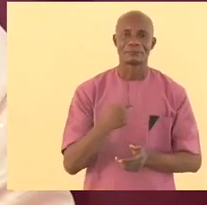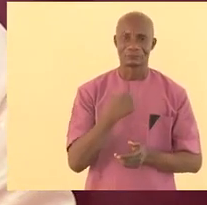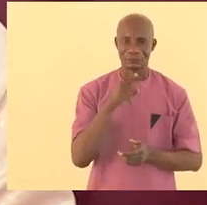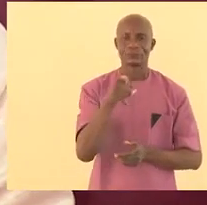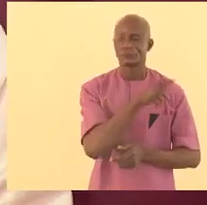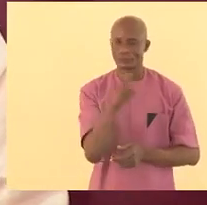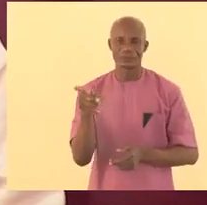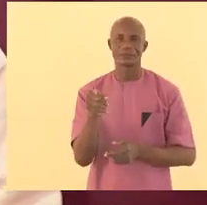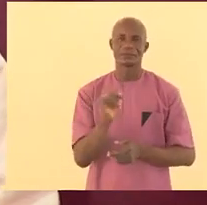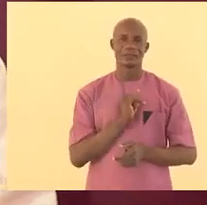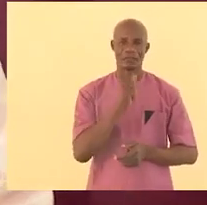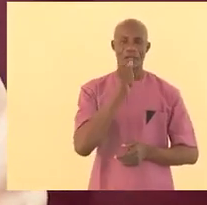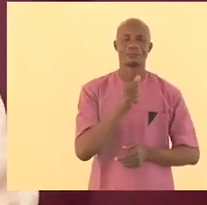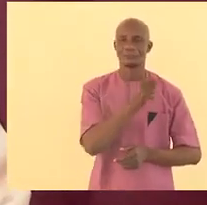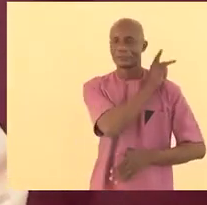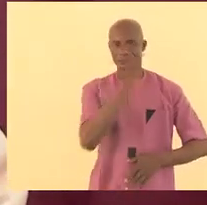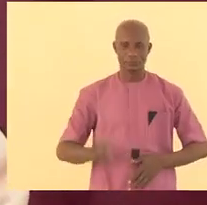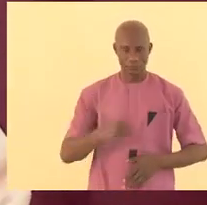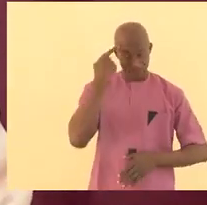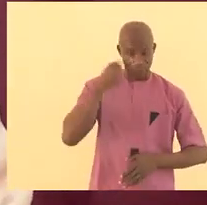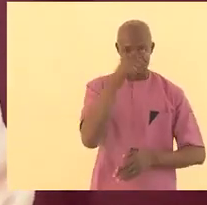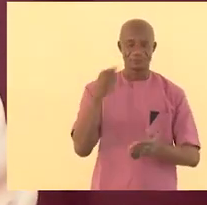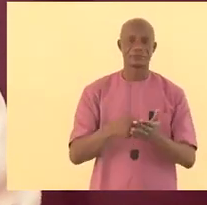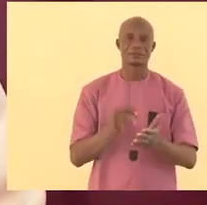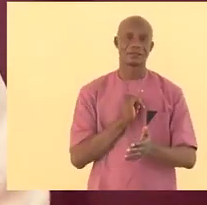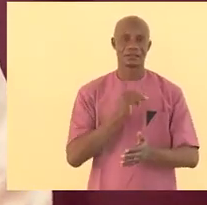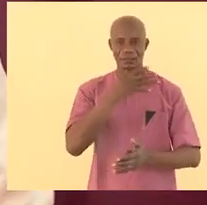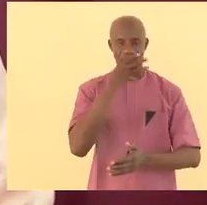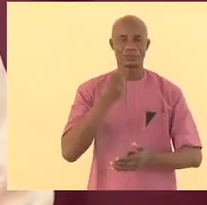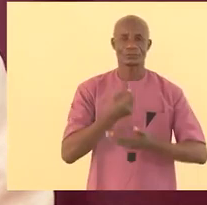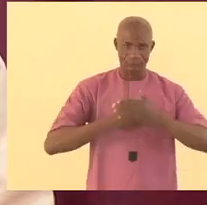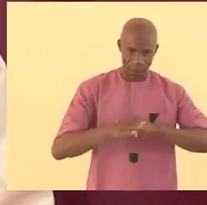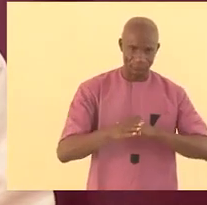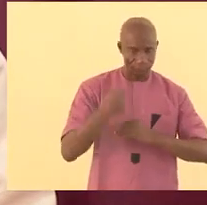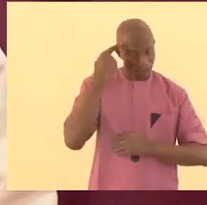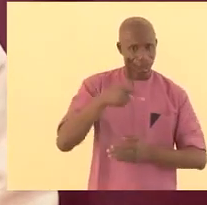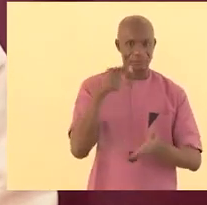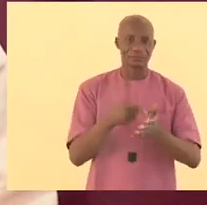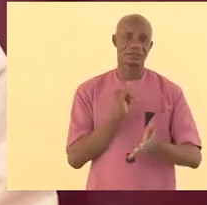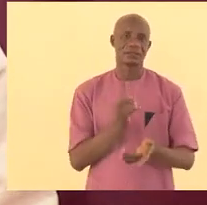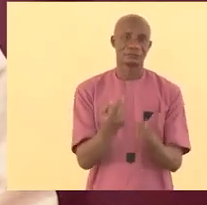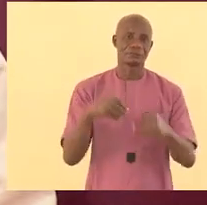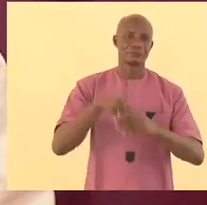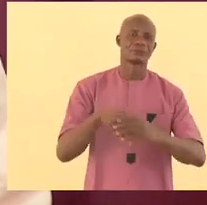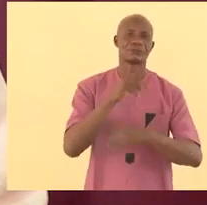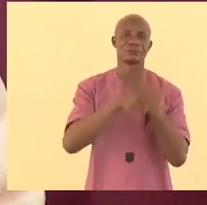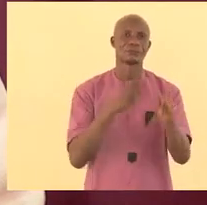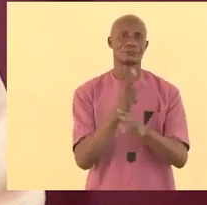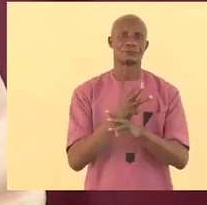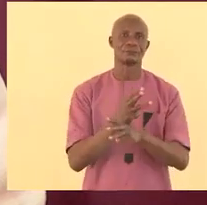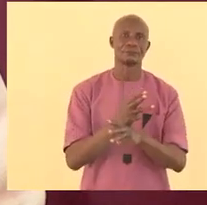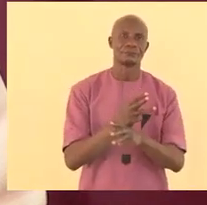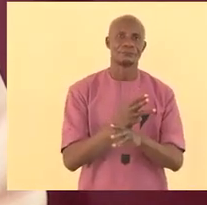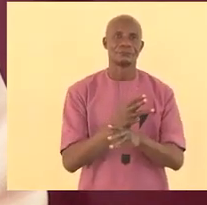say that I am a king. For this I was born, and for this I have come into the world to